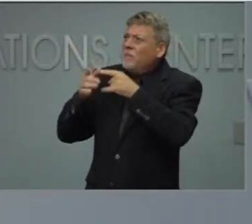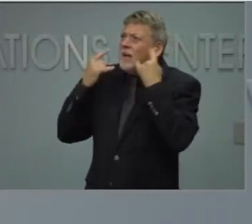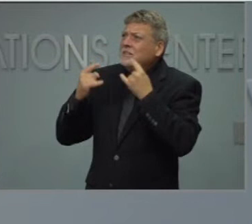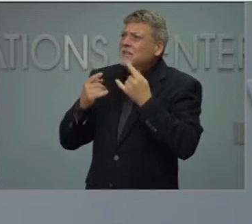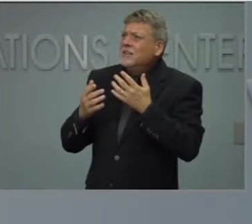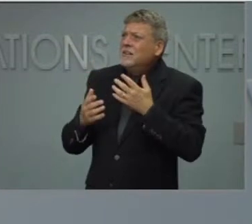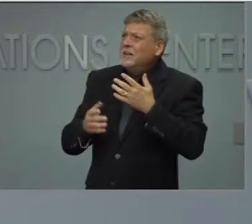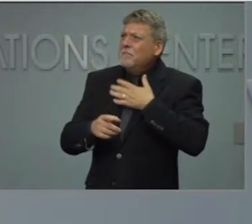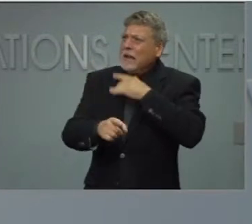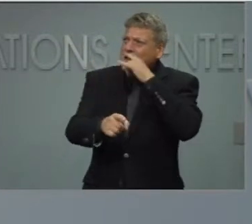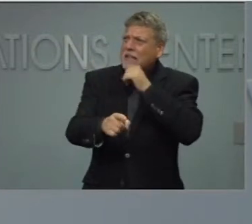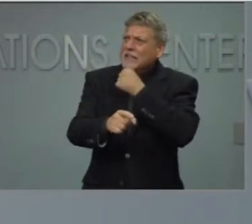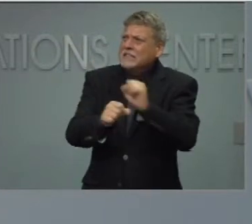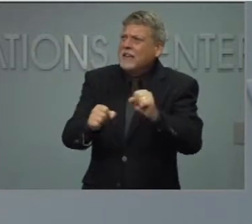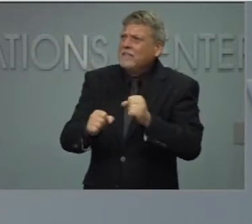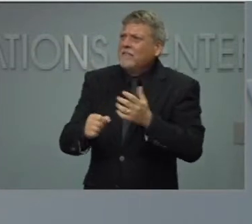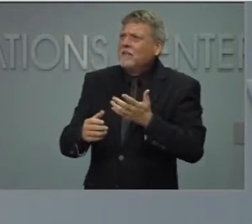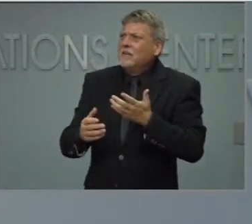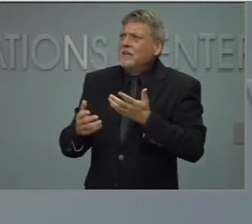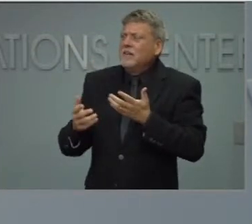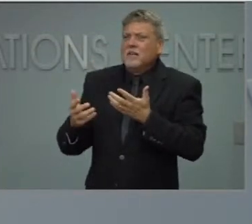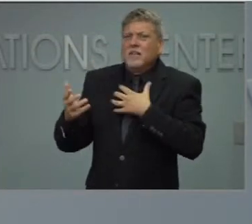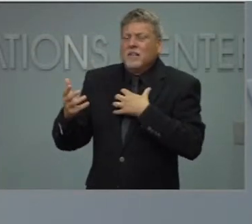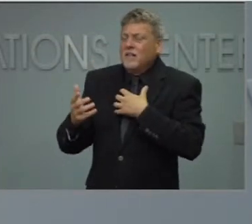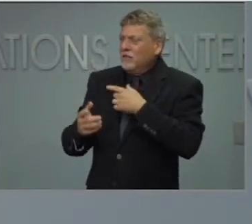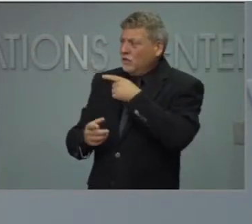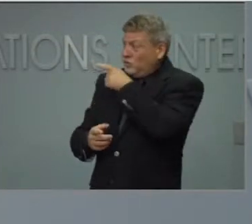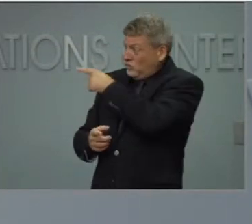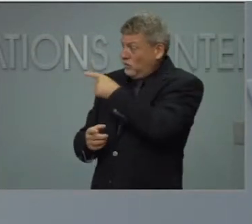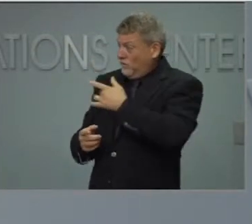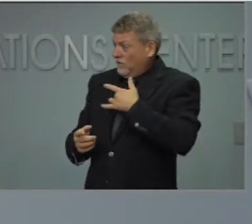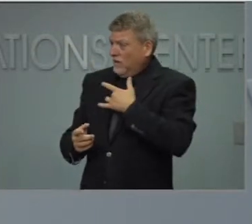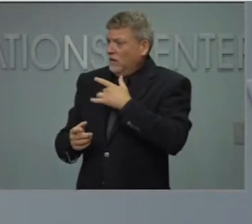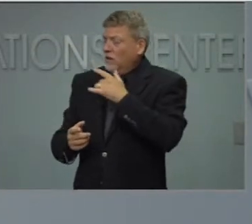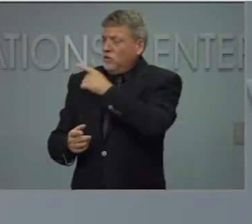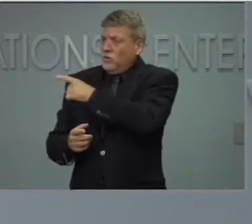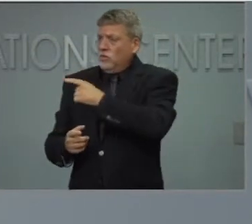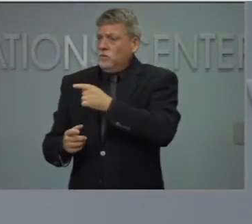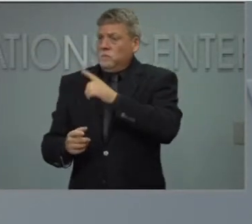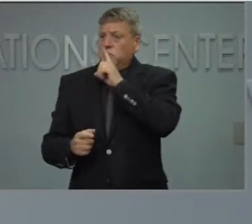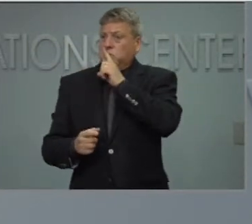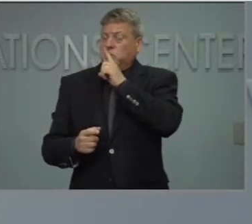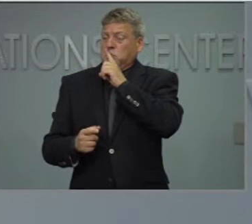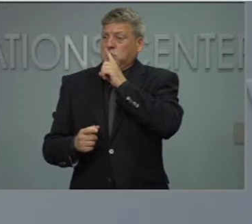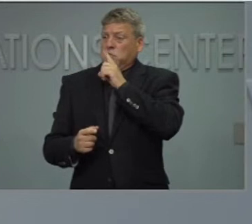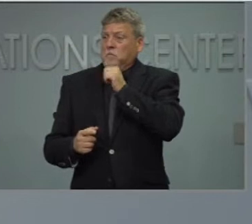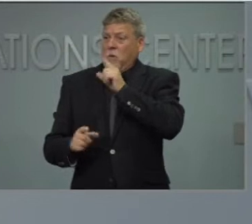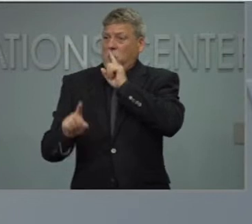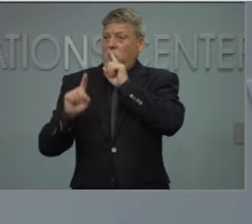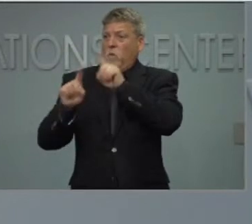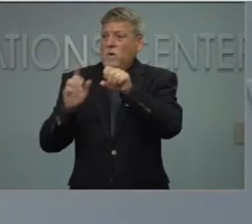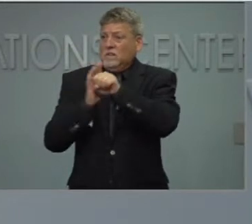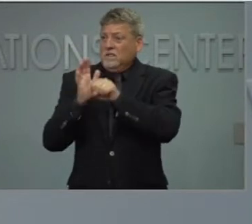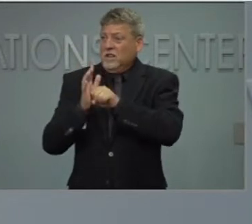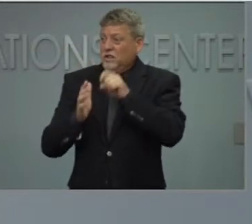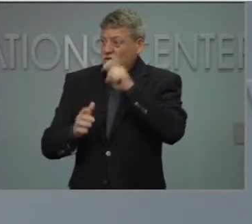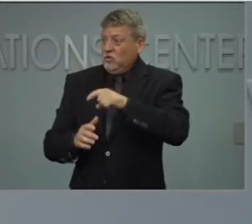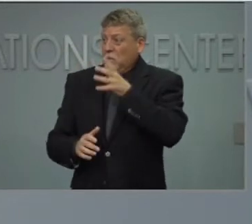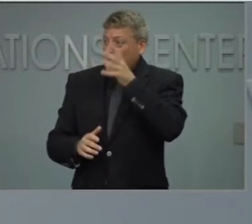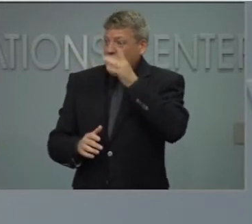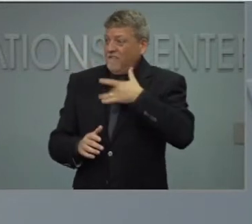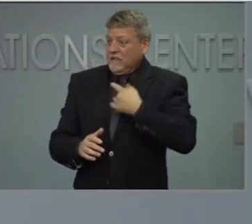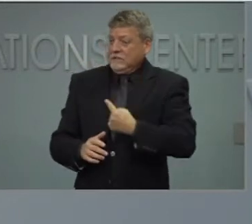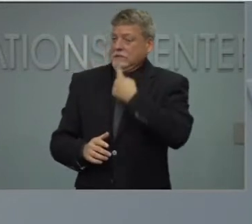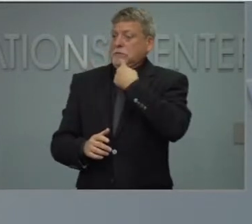you feel that you not implementing that mask mandate for schools, that parents should feel disappointed in you and the state as